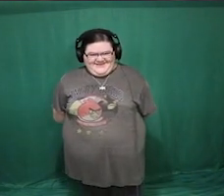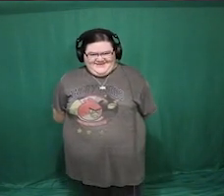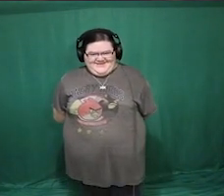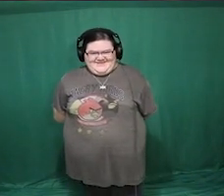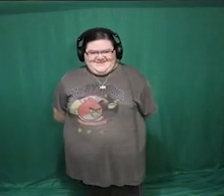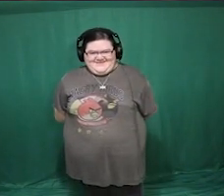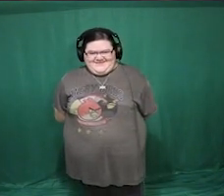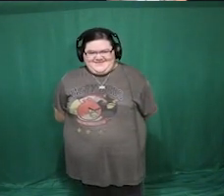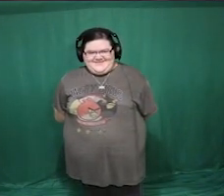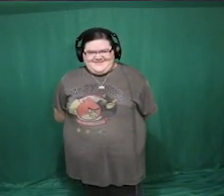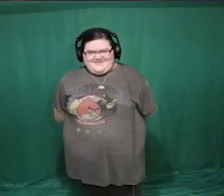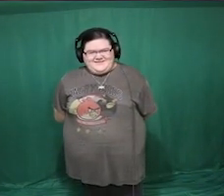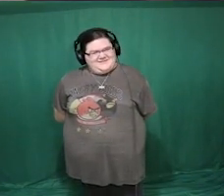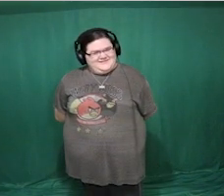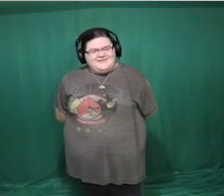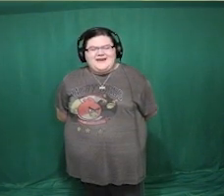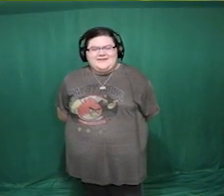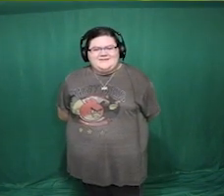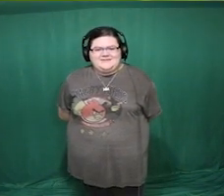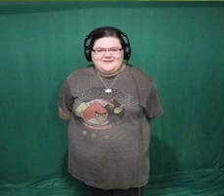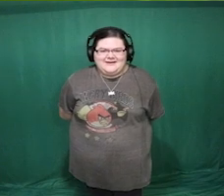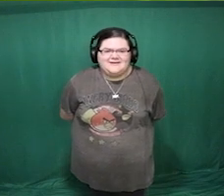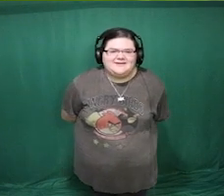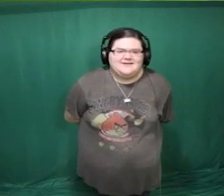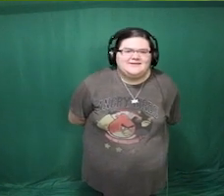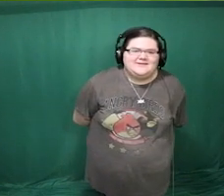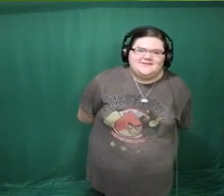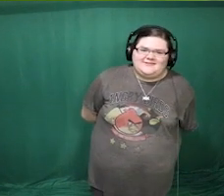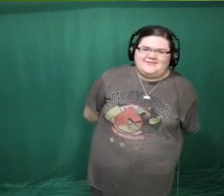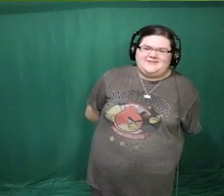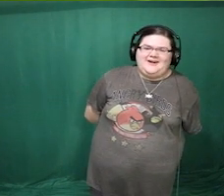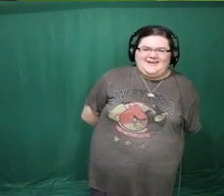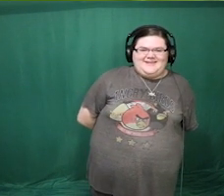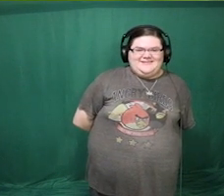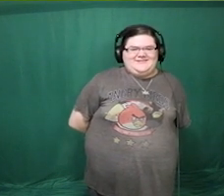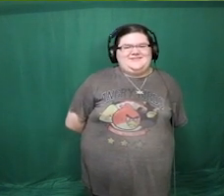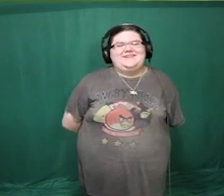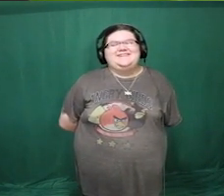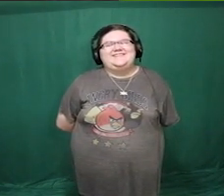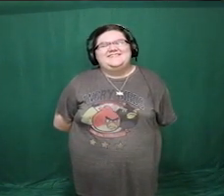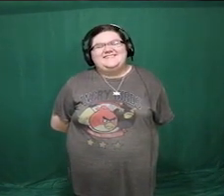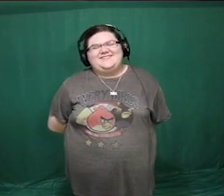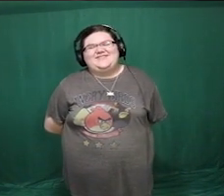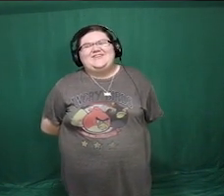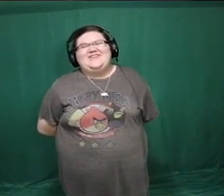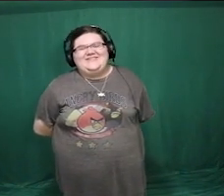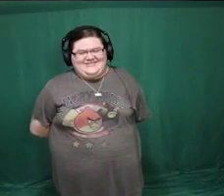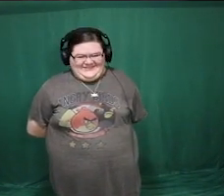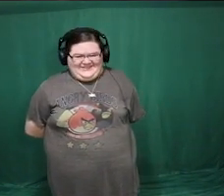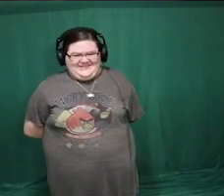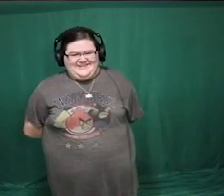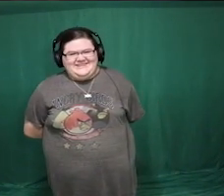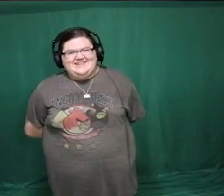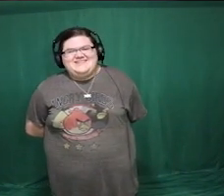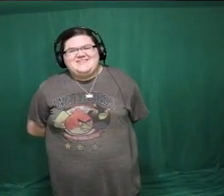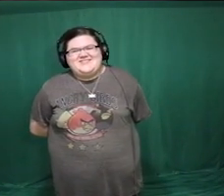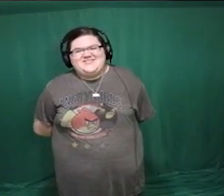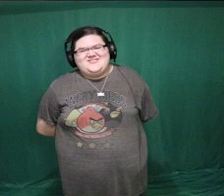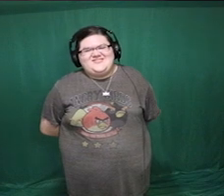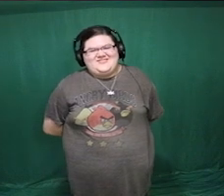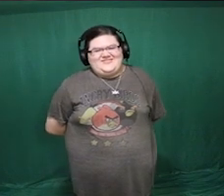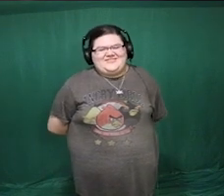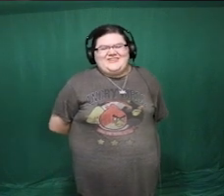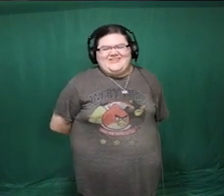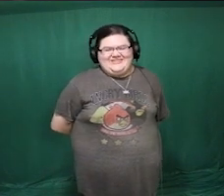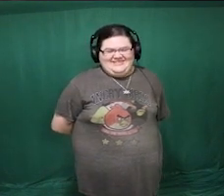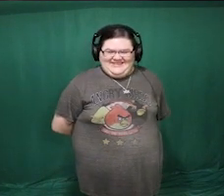There's two more rounds, by the way. I know. Yeah, there is. Okay. Thanks. Science. Of course. Get the fucking